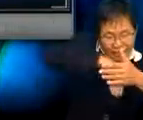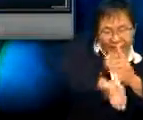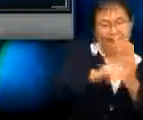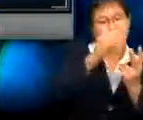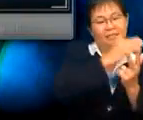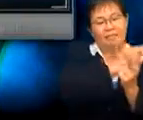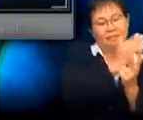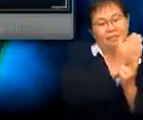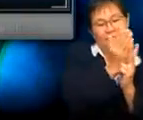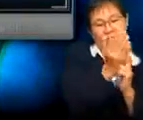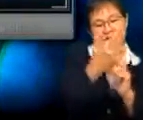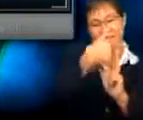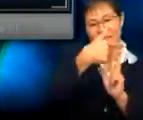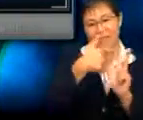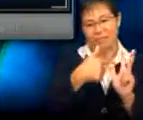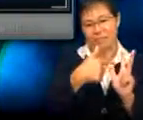and the inner ear.